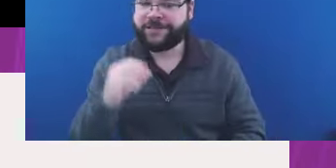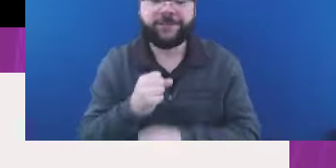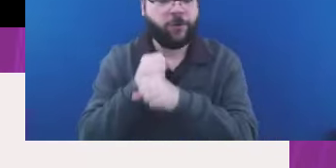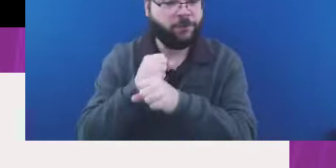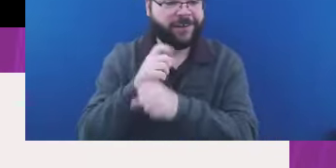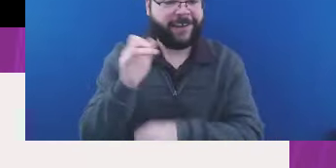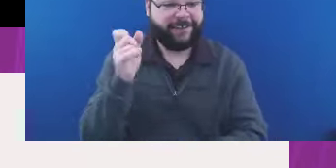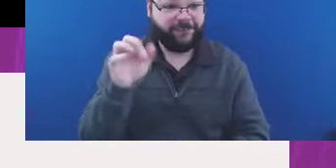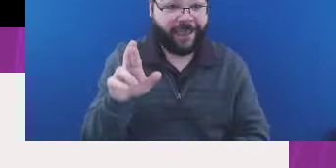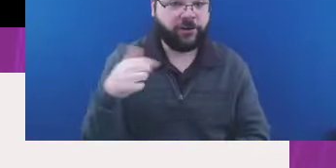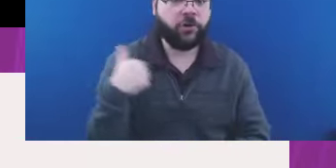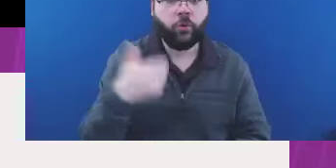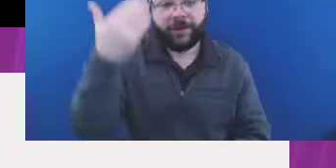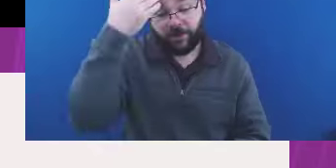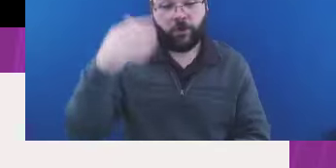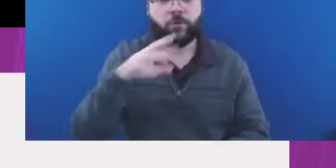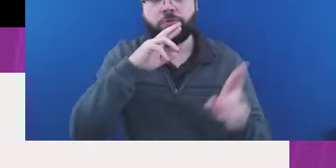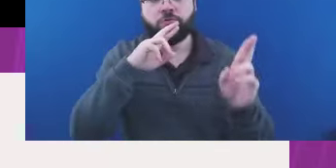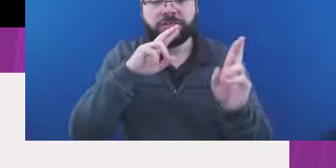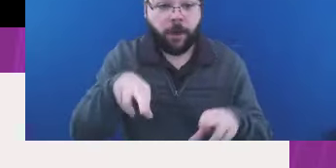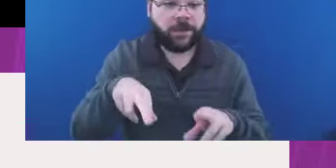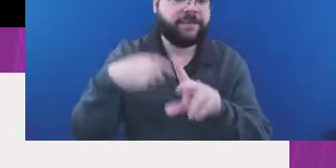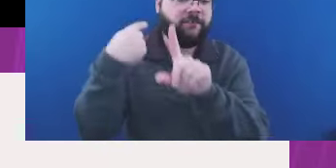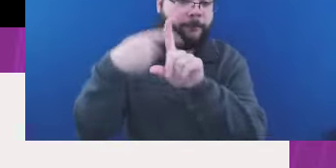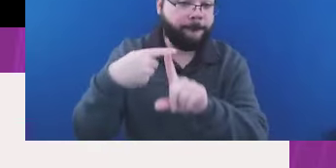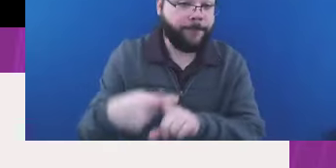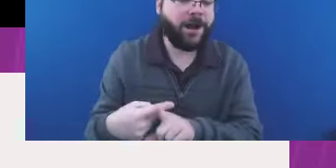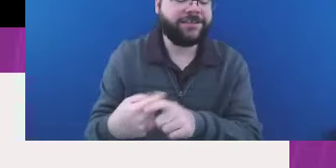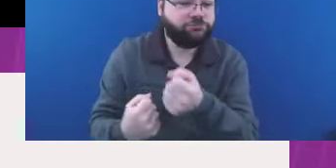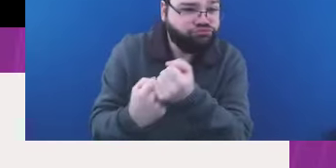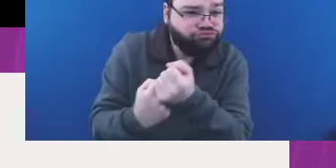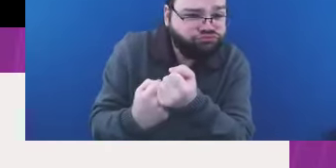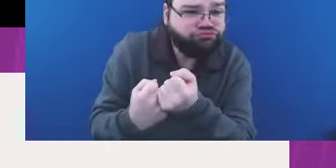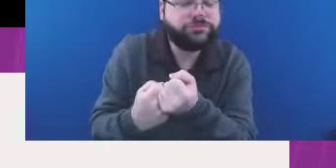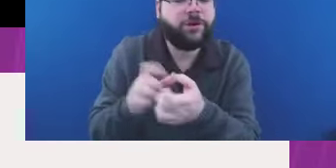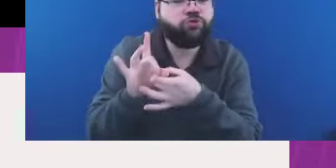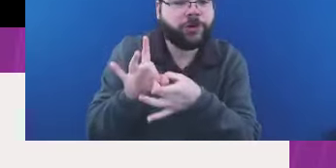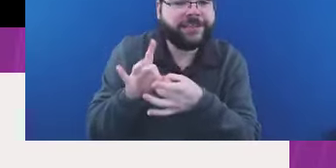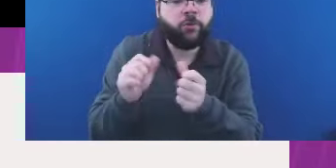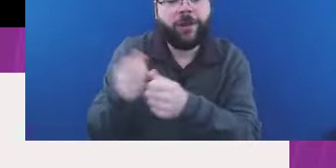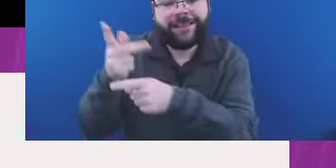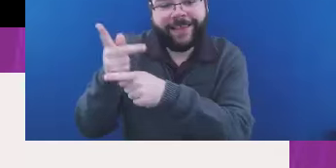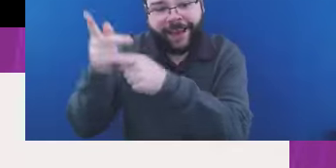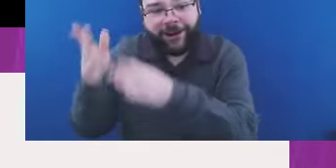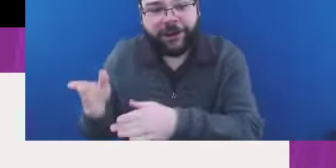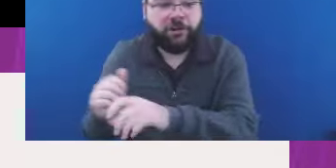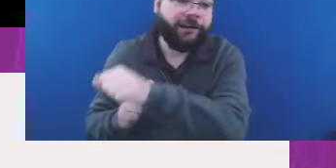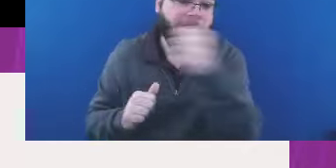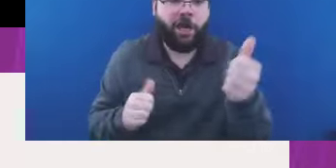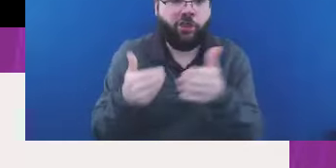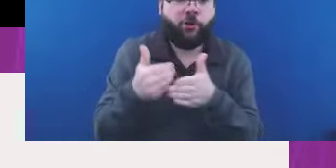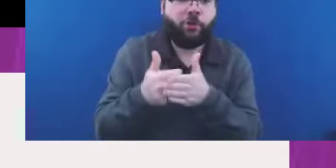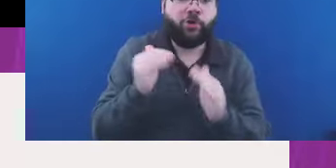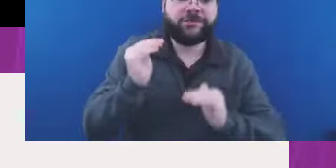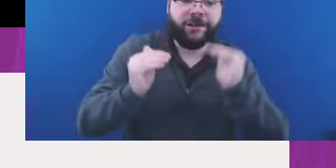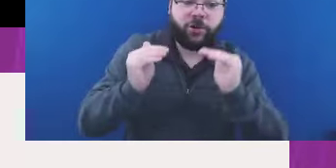know are responsive, positive, and nurturing relationships, both with their caregiver and other close adults in their